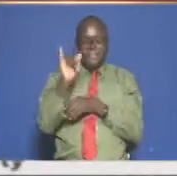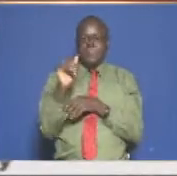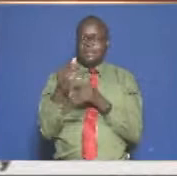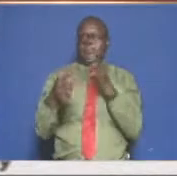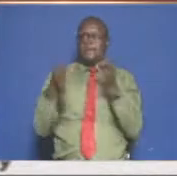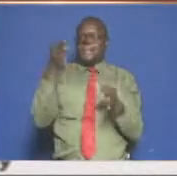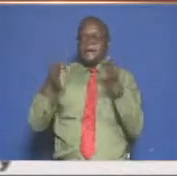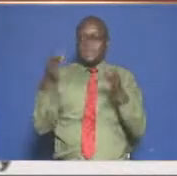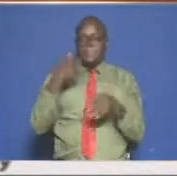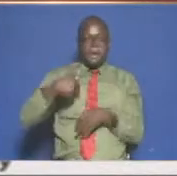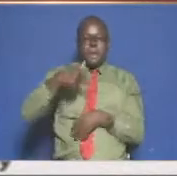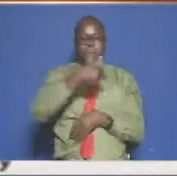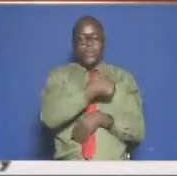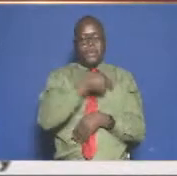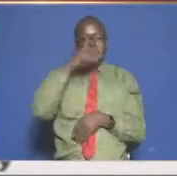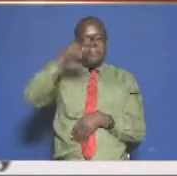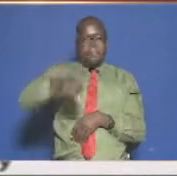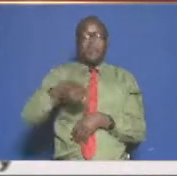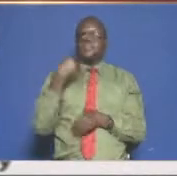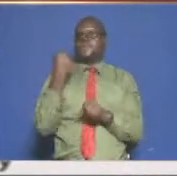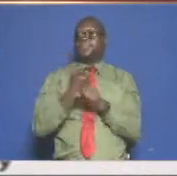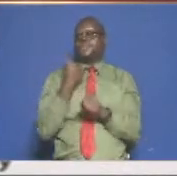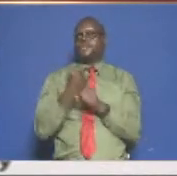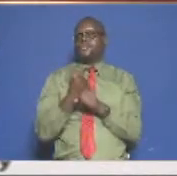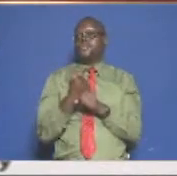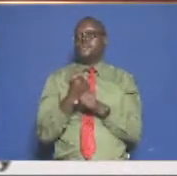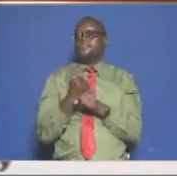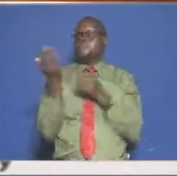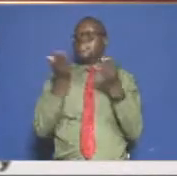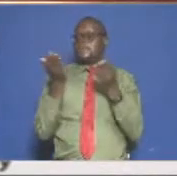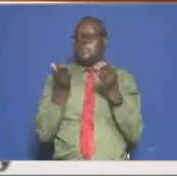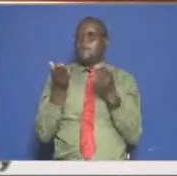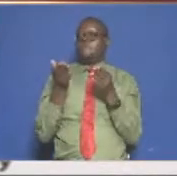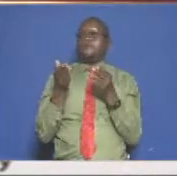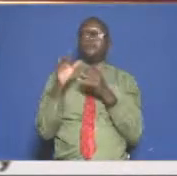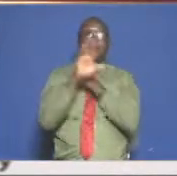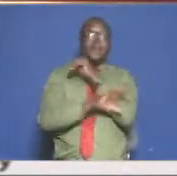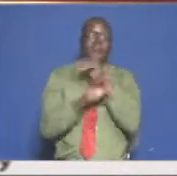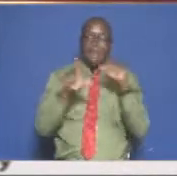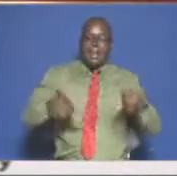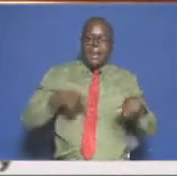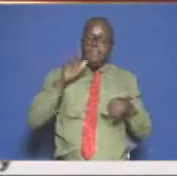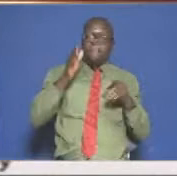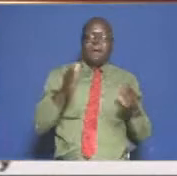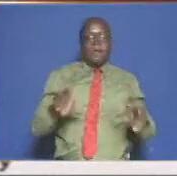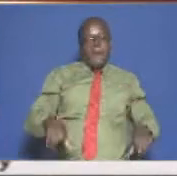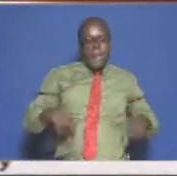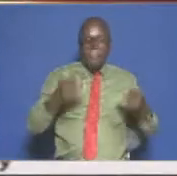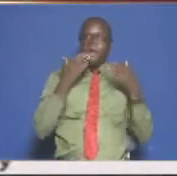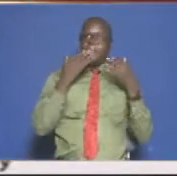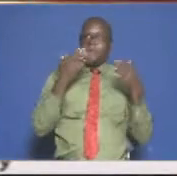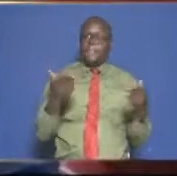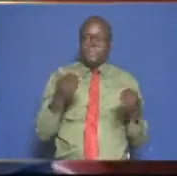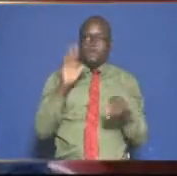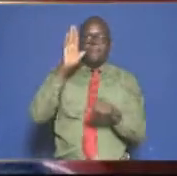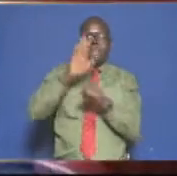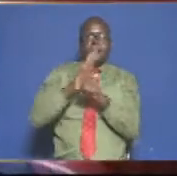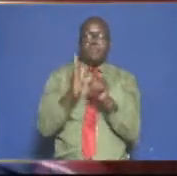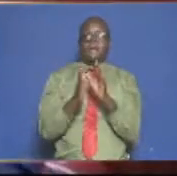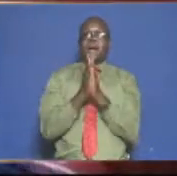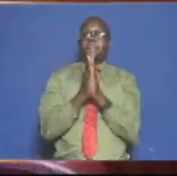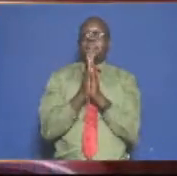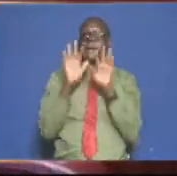that's left to God. But he served this country, he lived his life. Thank you very much. I pray for the